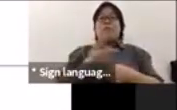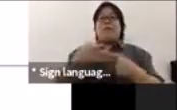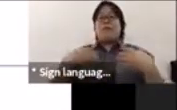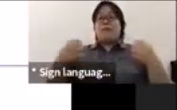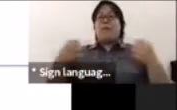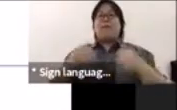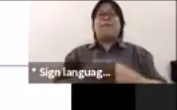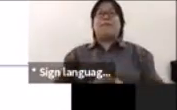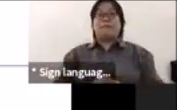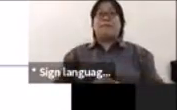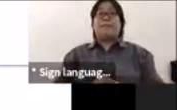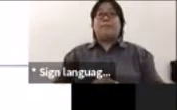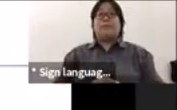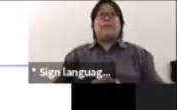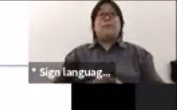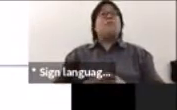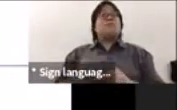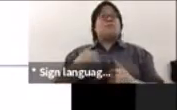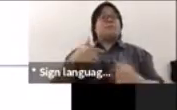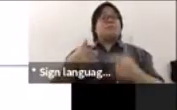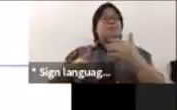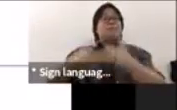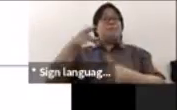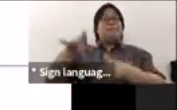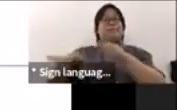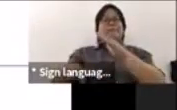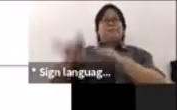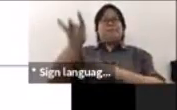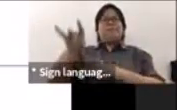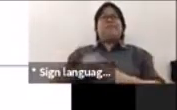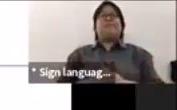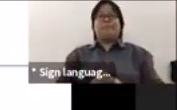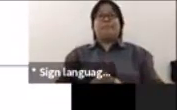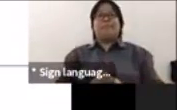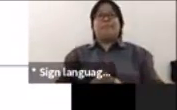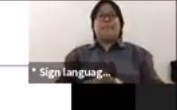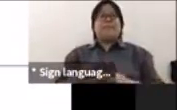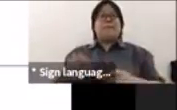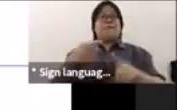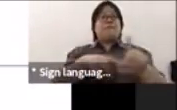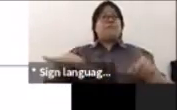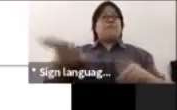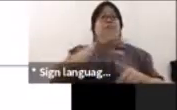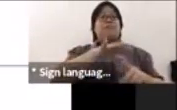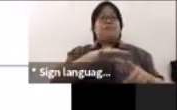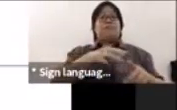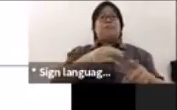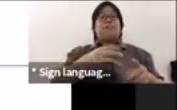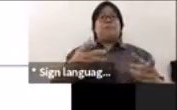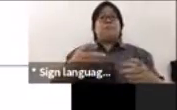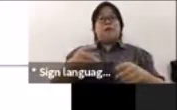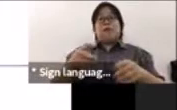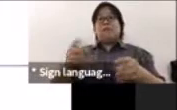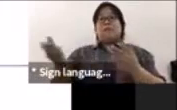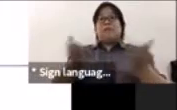And some of my initial findings from the participants share